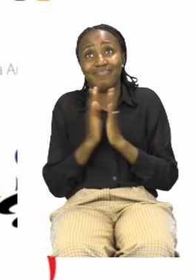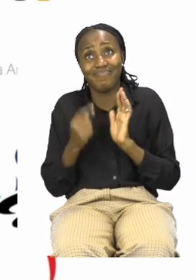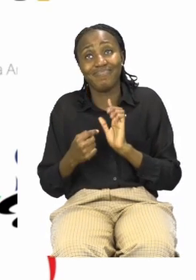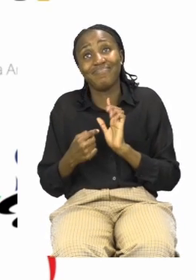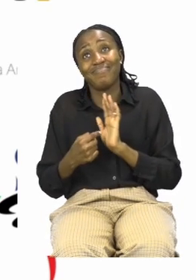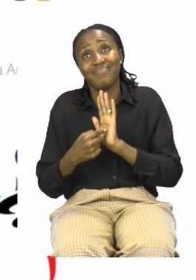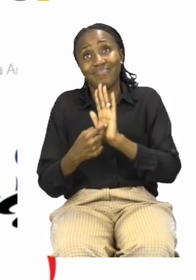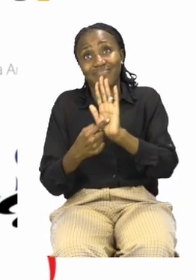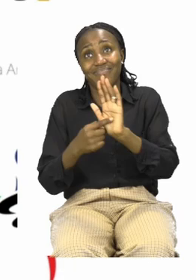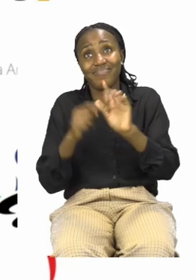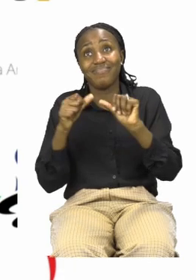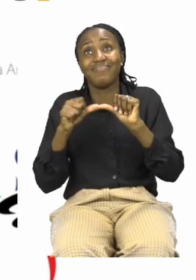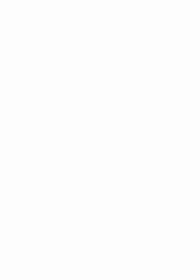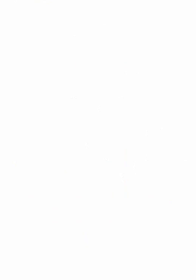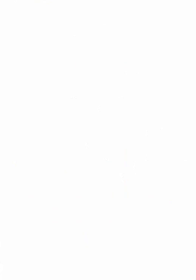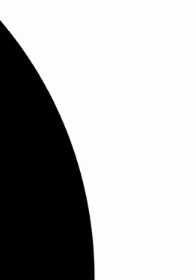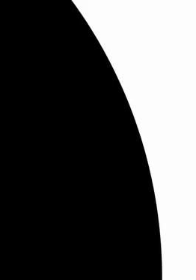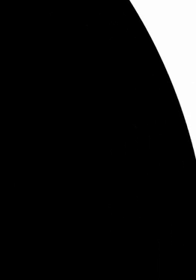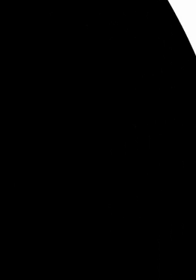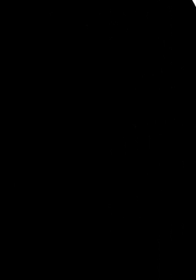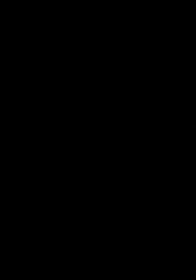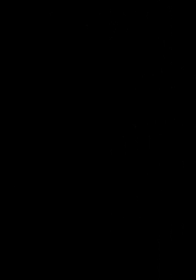tuned.